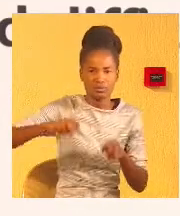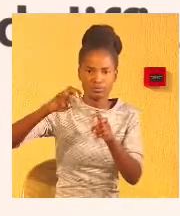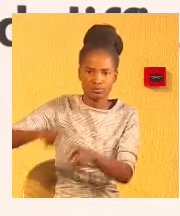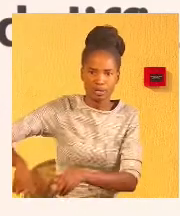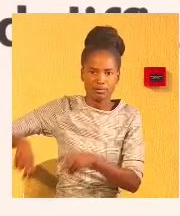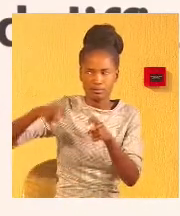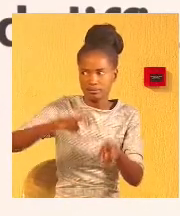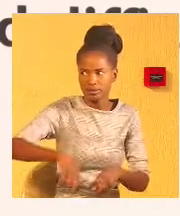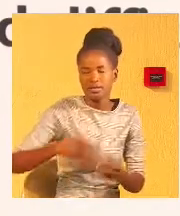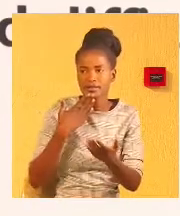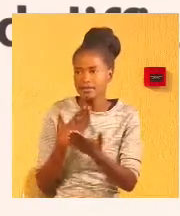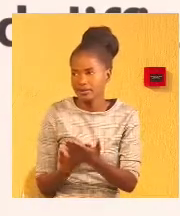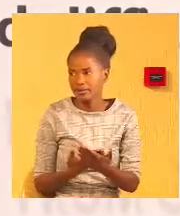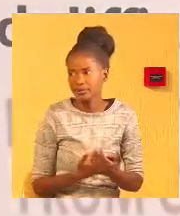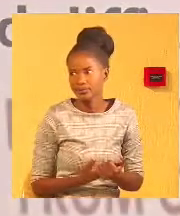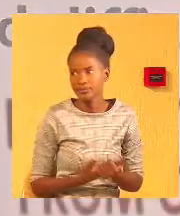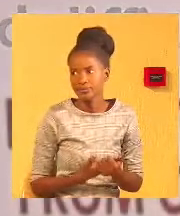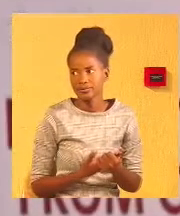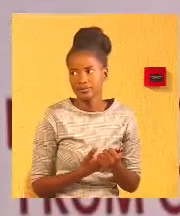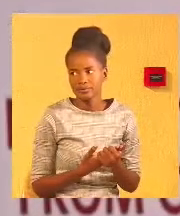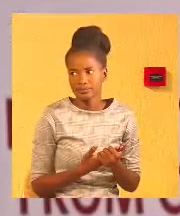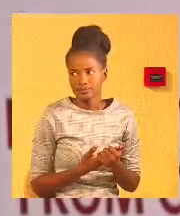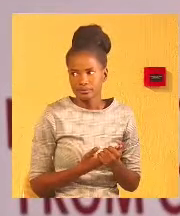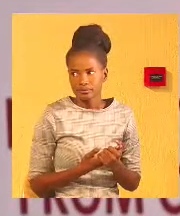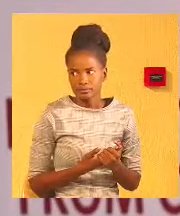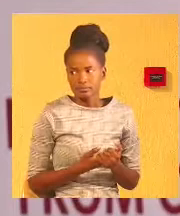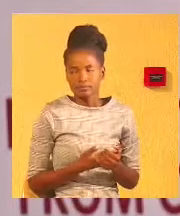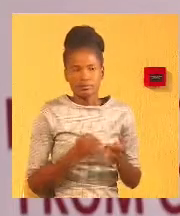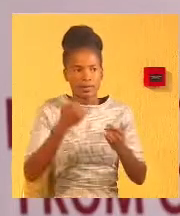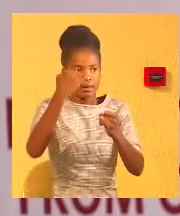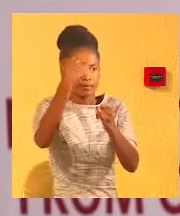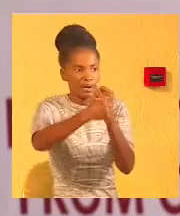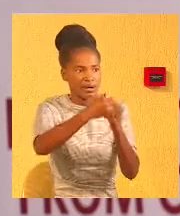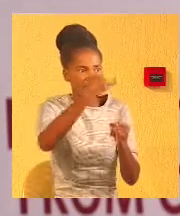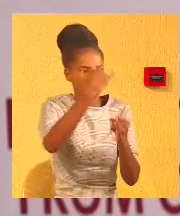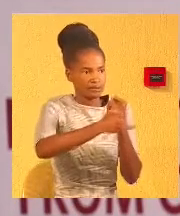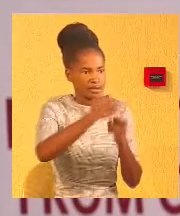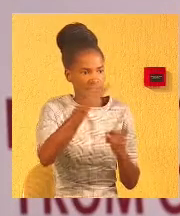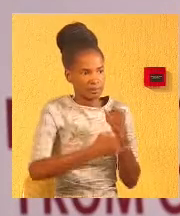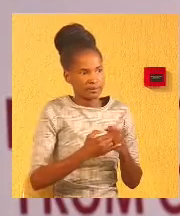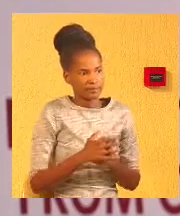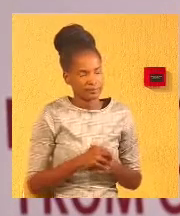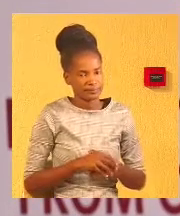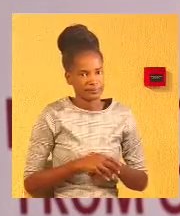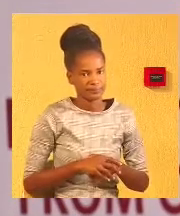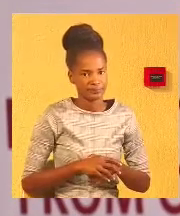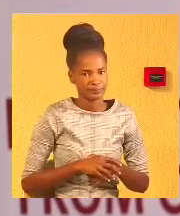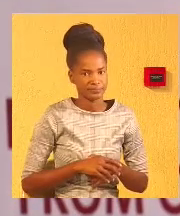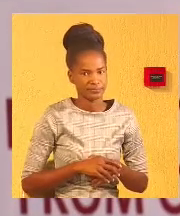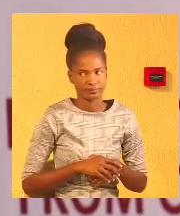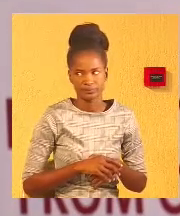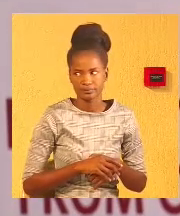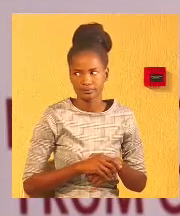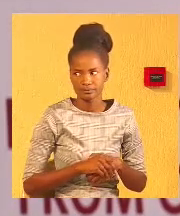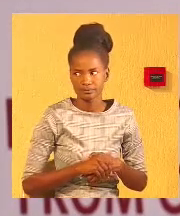All right. Thank you. Thank you, Mr. Musika. We are now concluding our discussion, so I'll start with you, Ms. Kulu, just your concluding